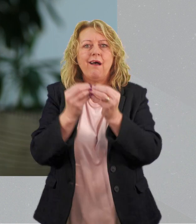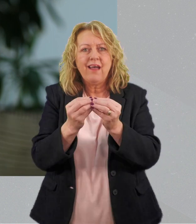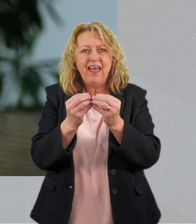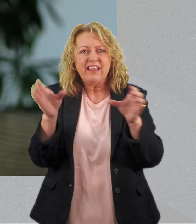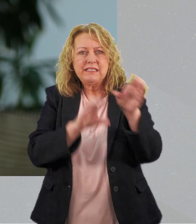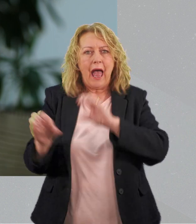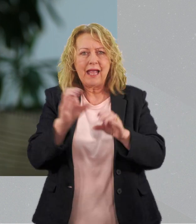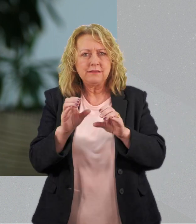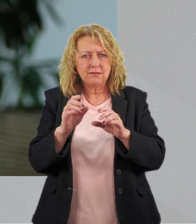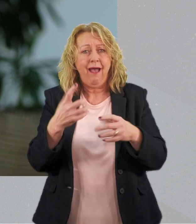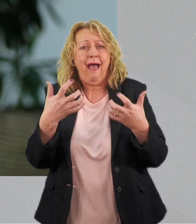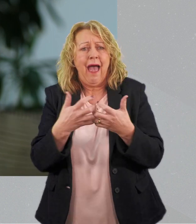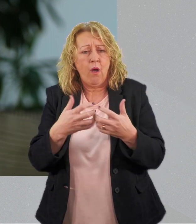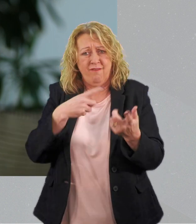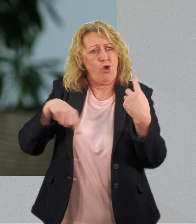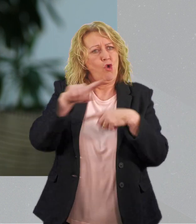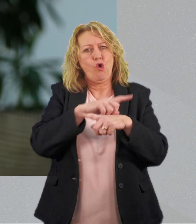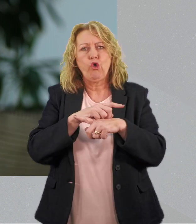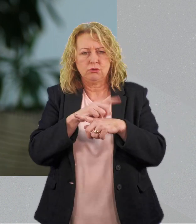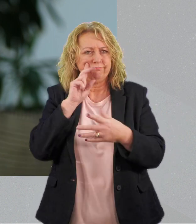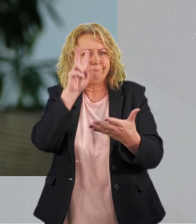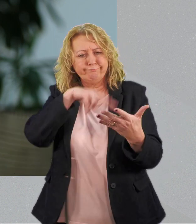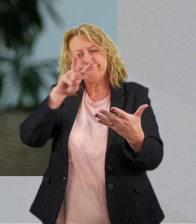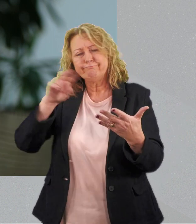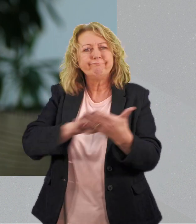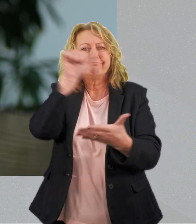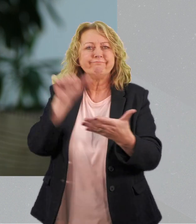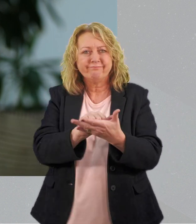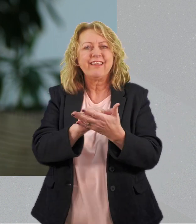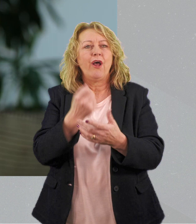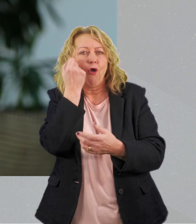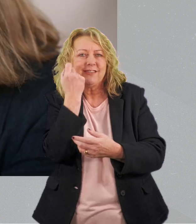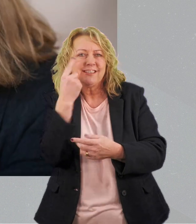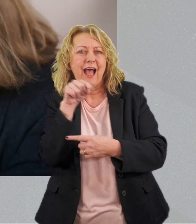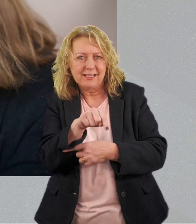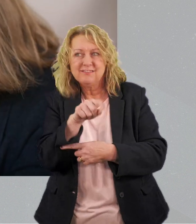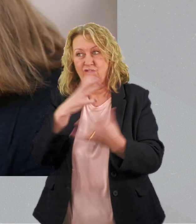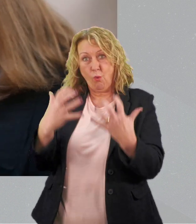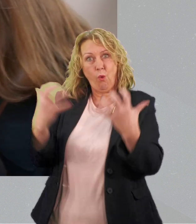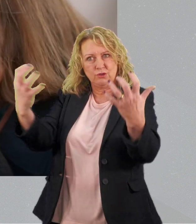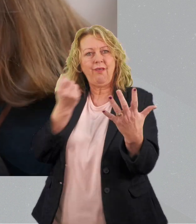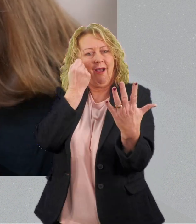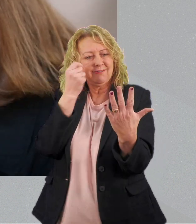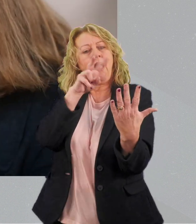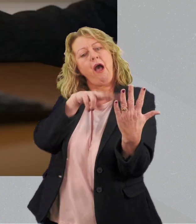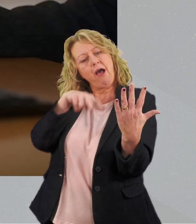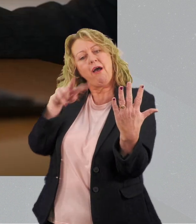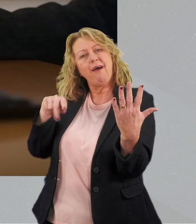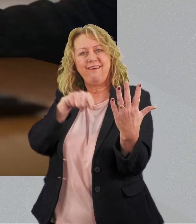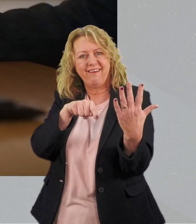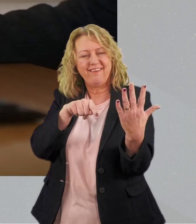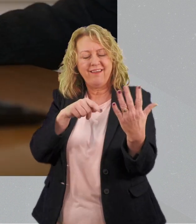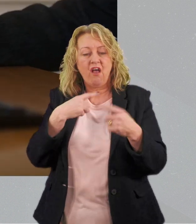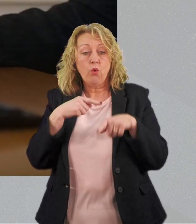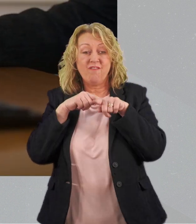in a format that then allows proper reading and interpretation by our audience. Following